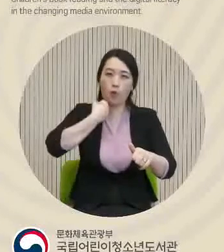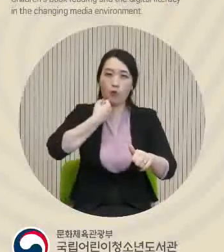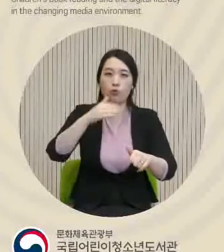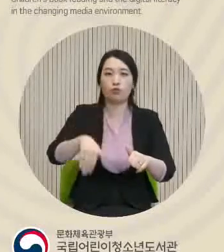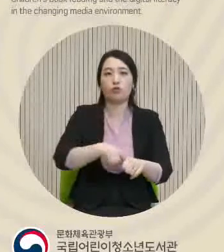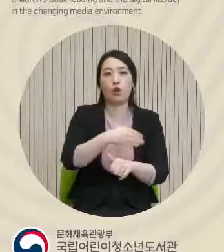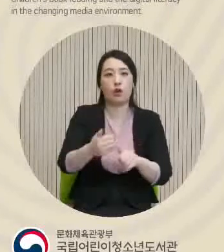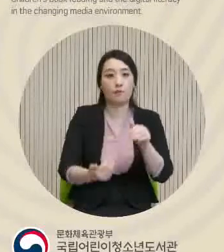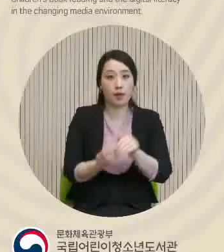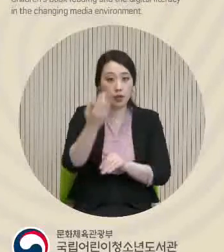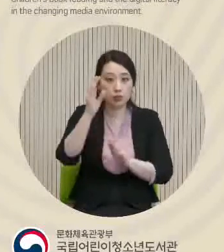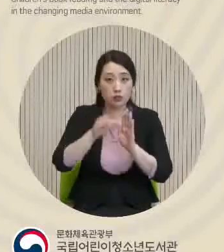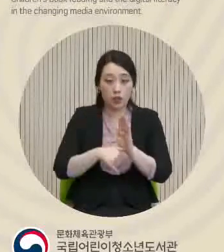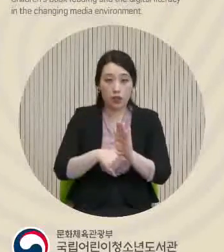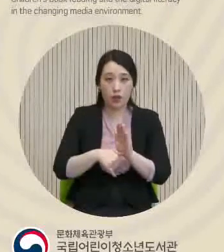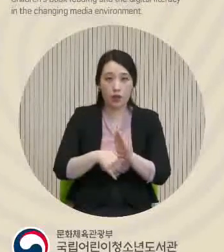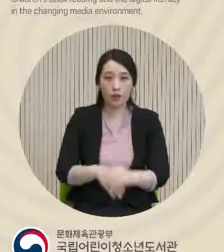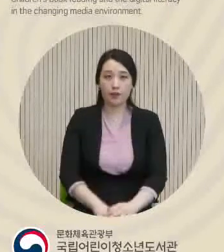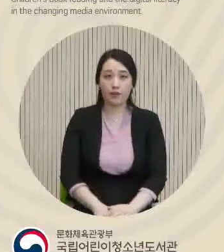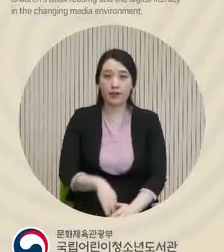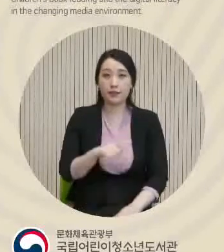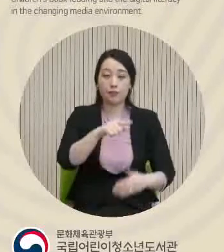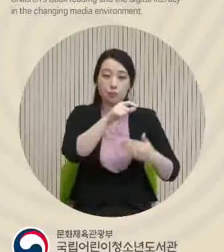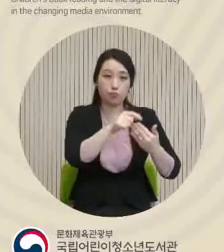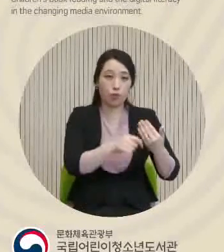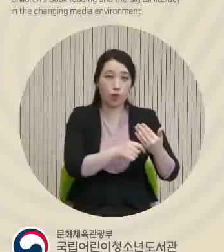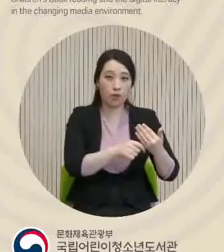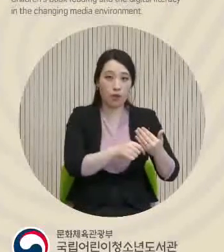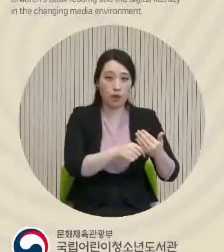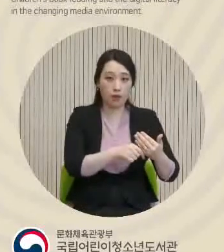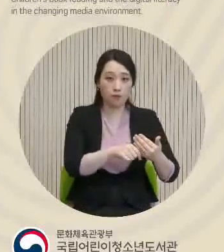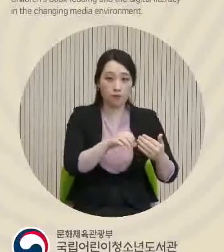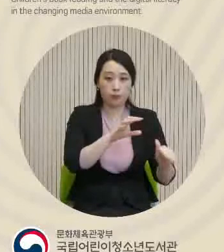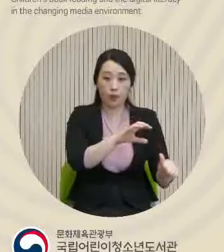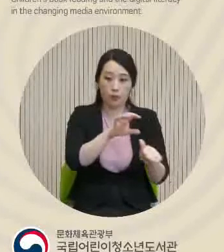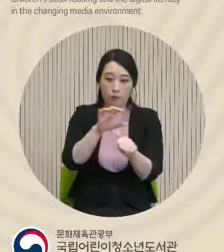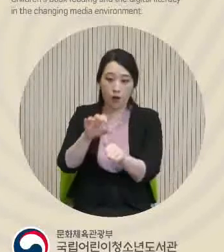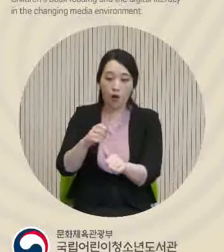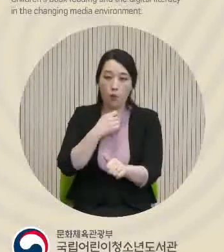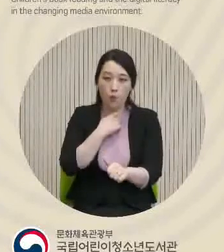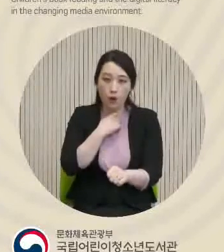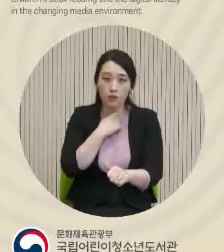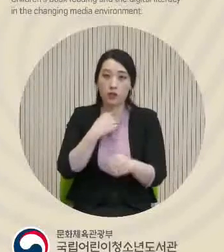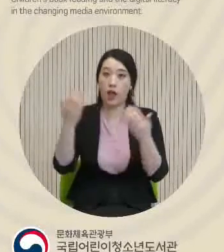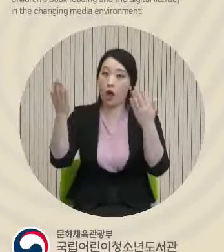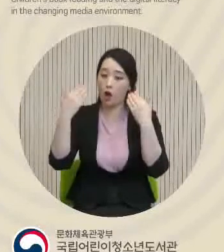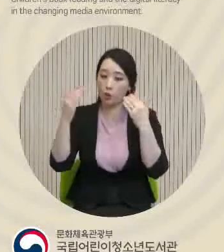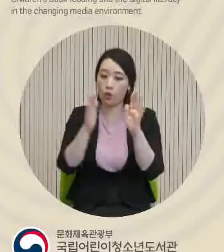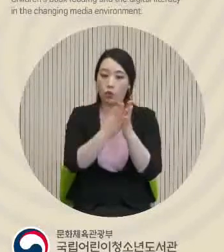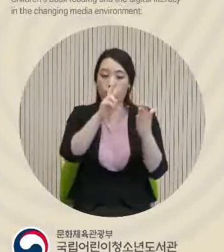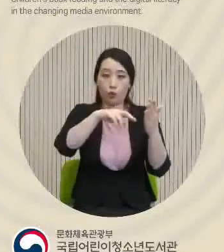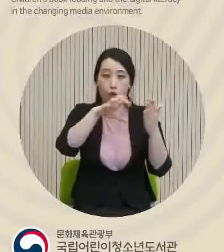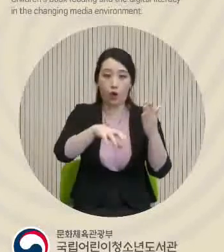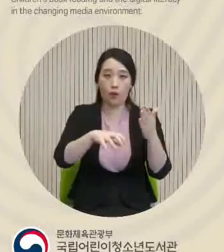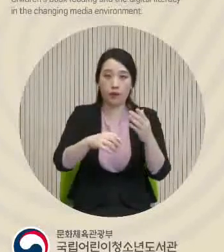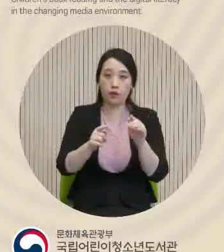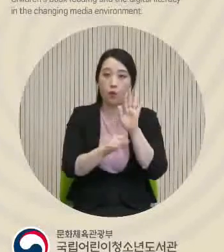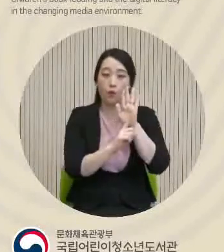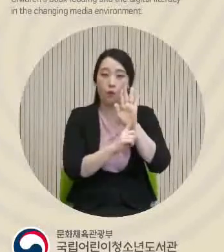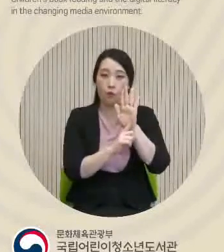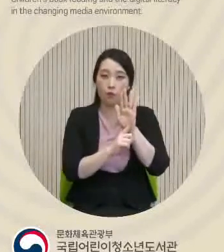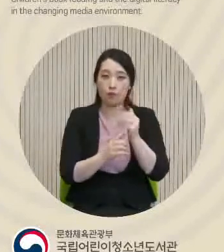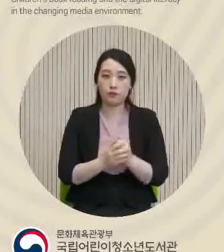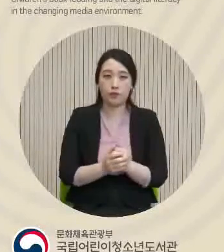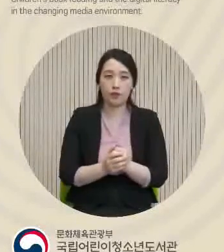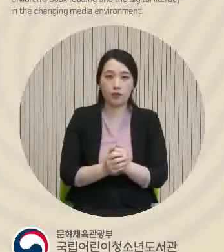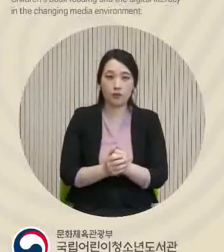so it became really difficult for the teachers to teach reading habits to the children on